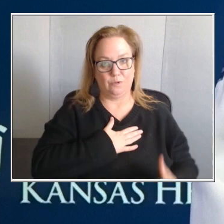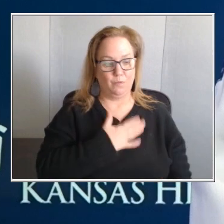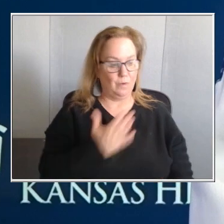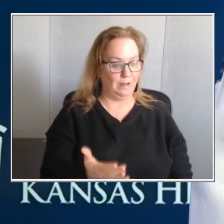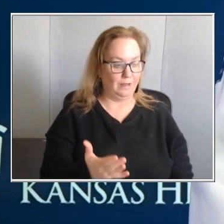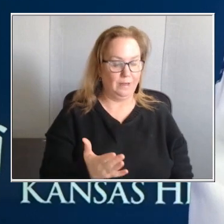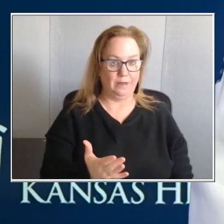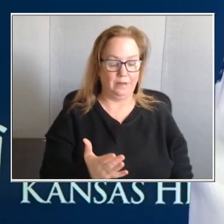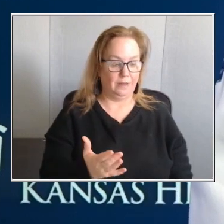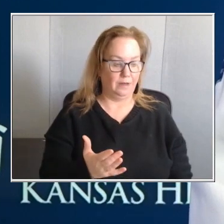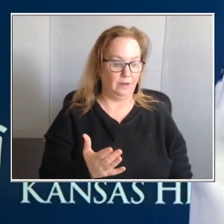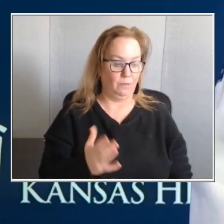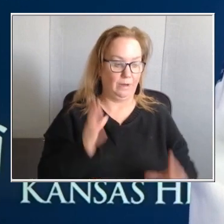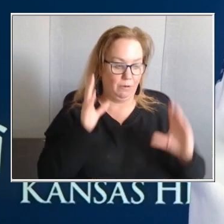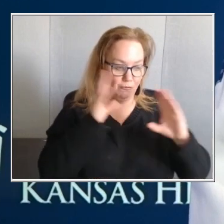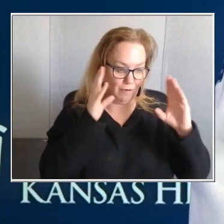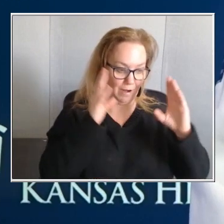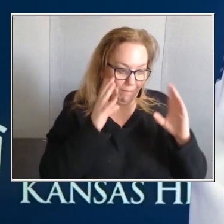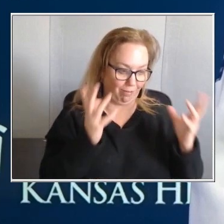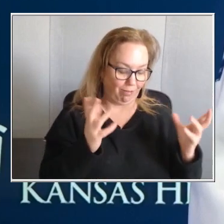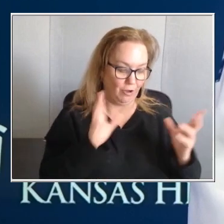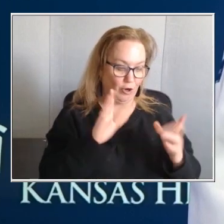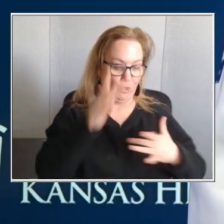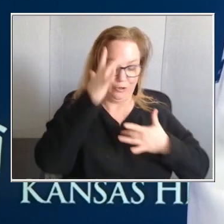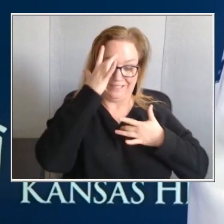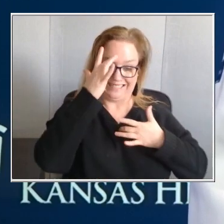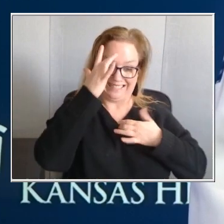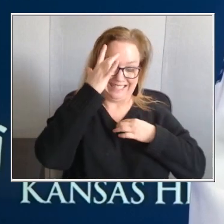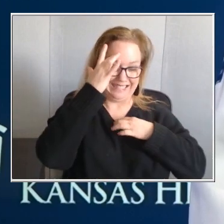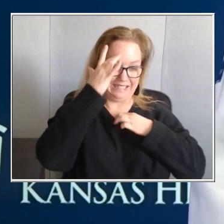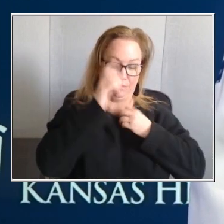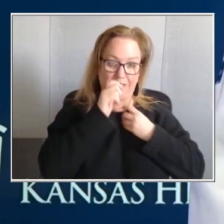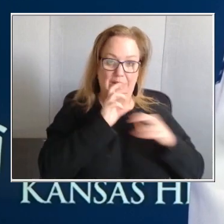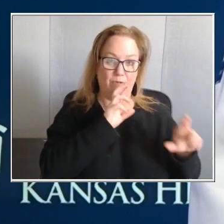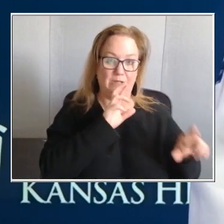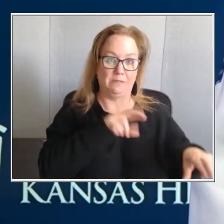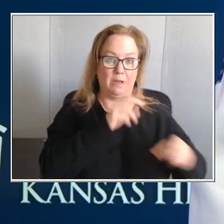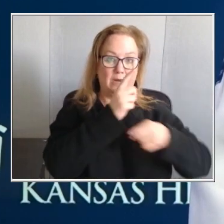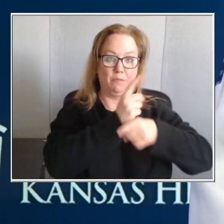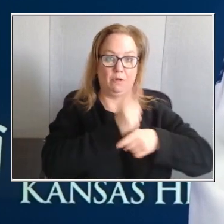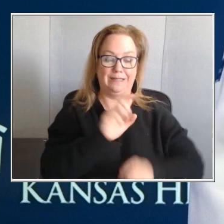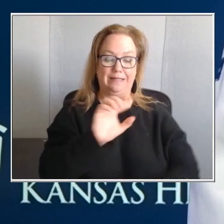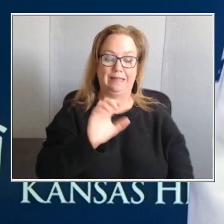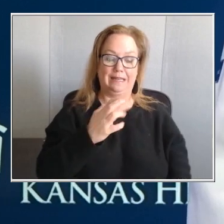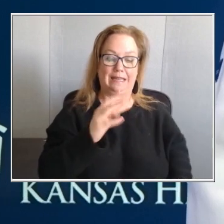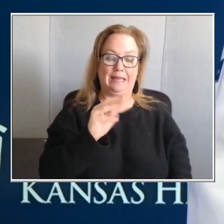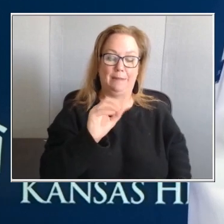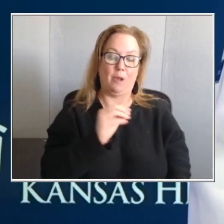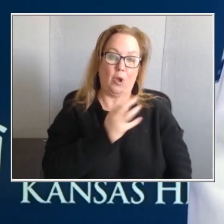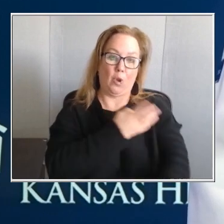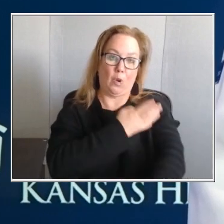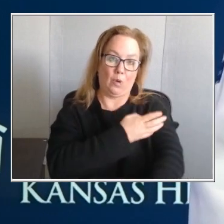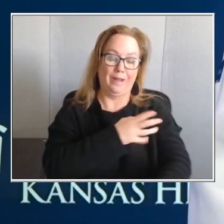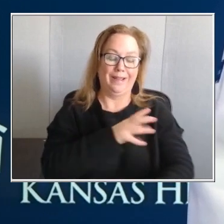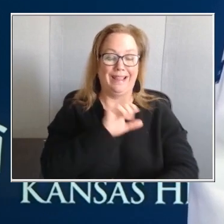we were in big trouble. Her disease was not responding appropriately to chemotherapy, and for those patients, only